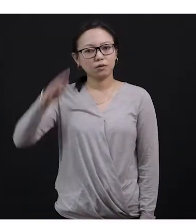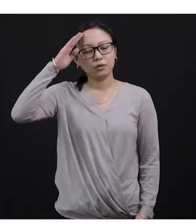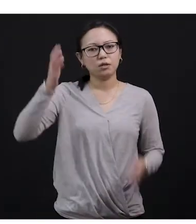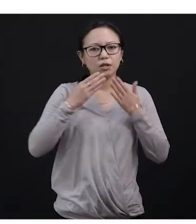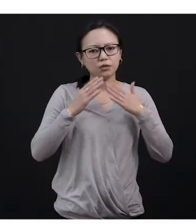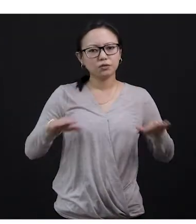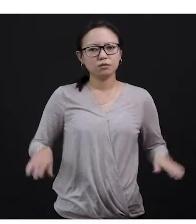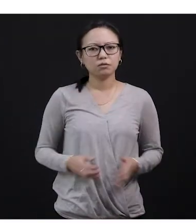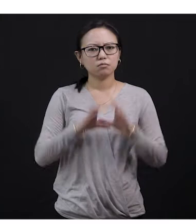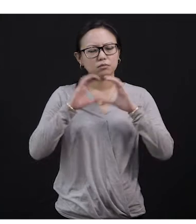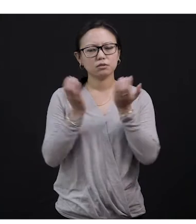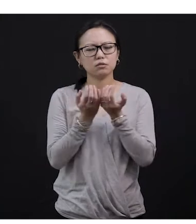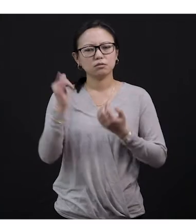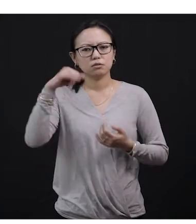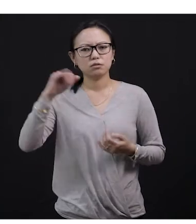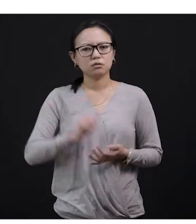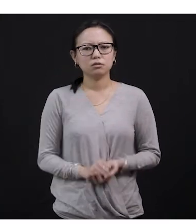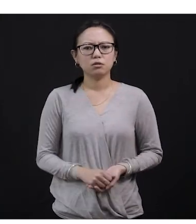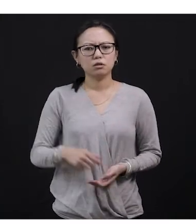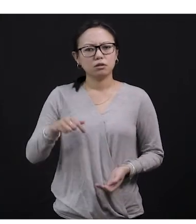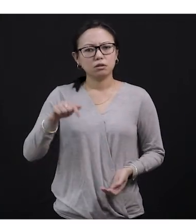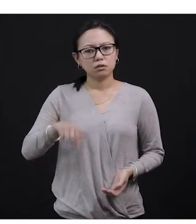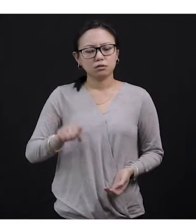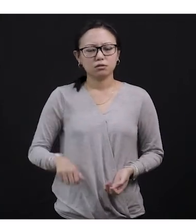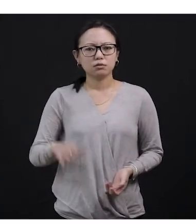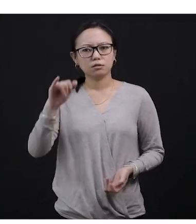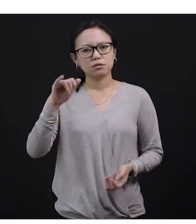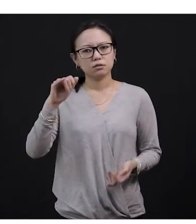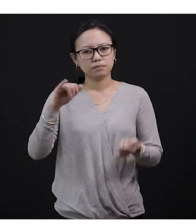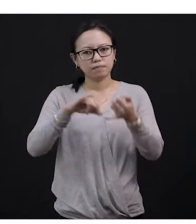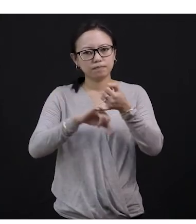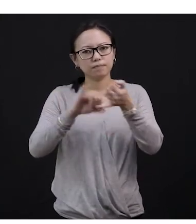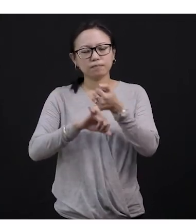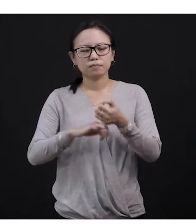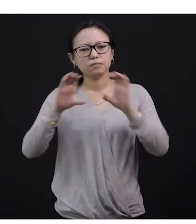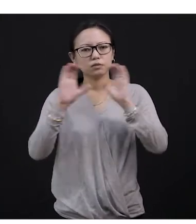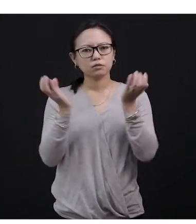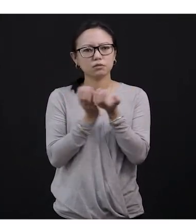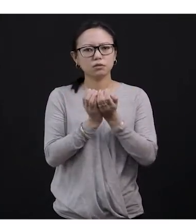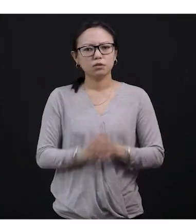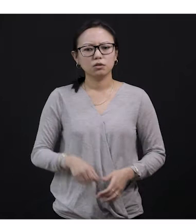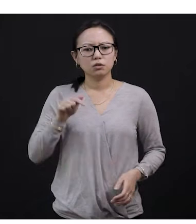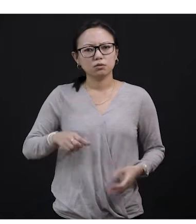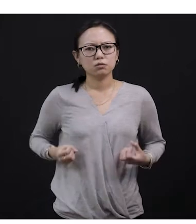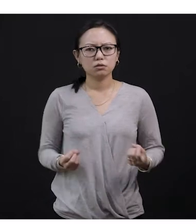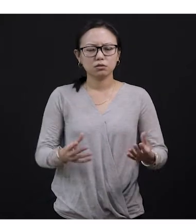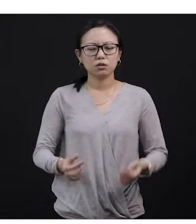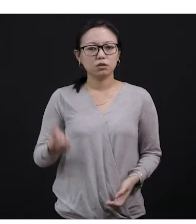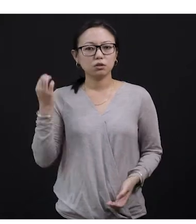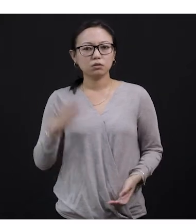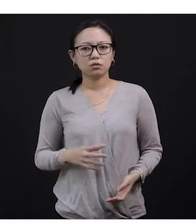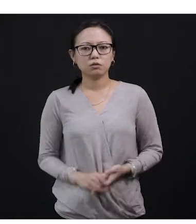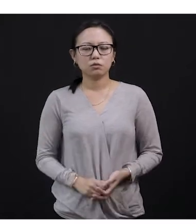Hello students of class 6, this is social science and today we are going to begin with a new chapter